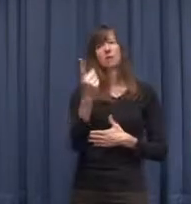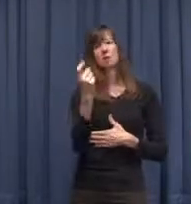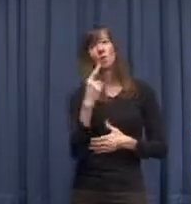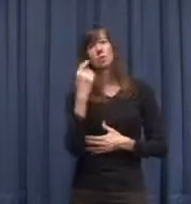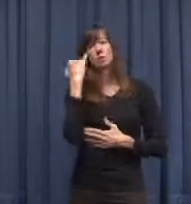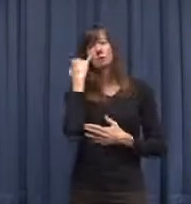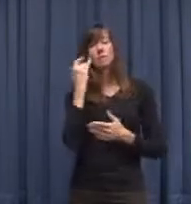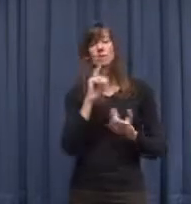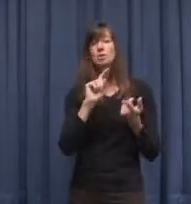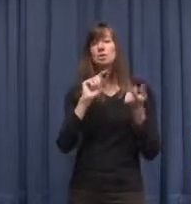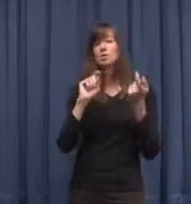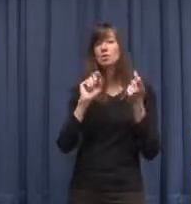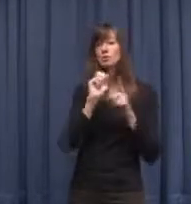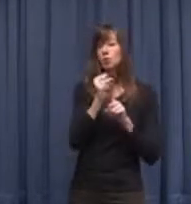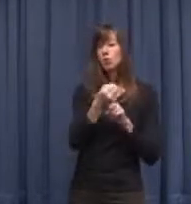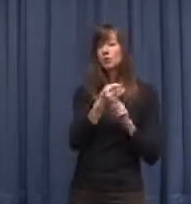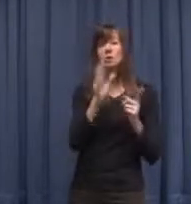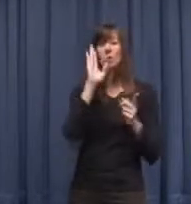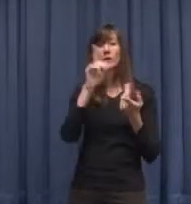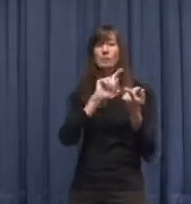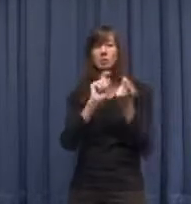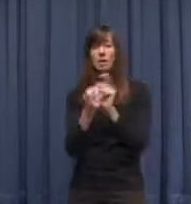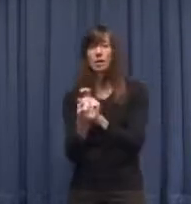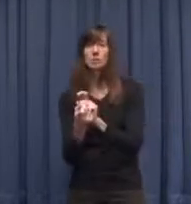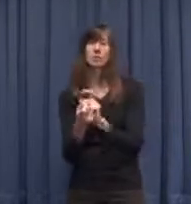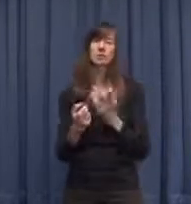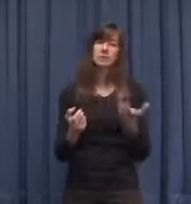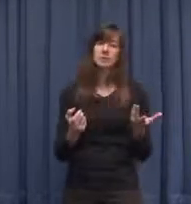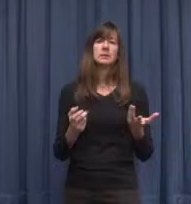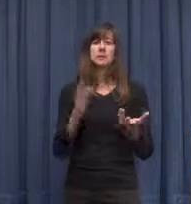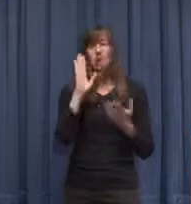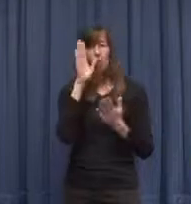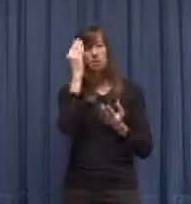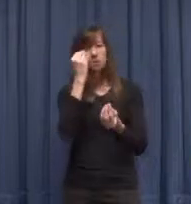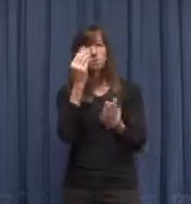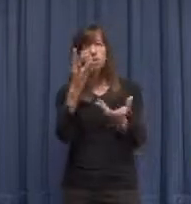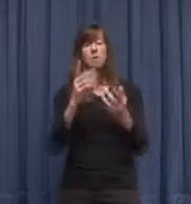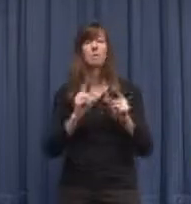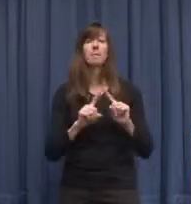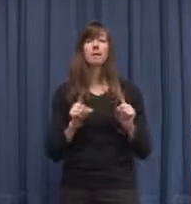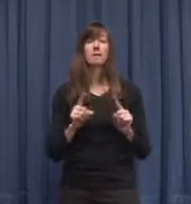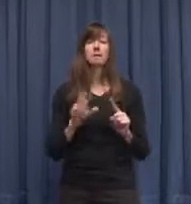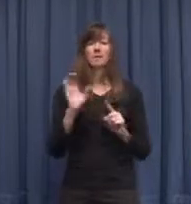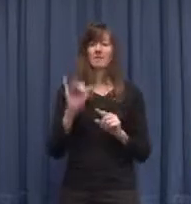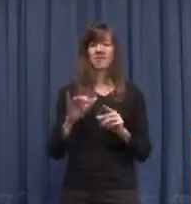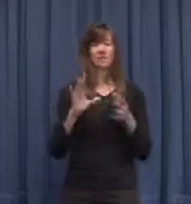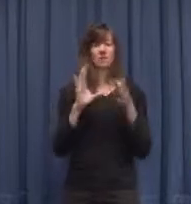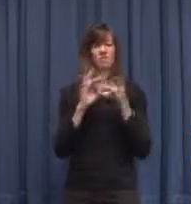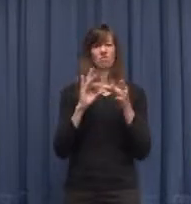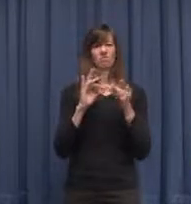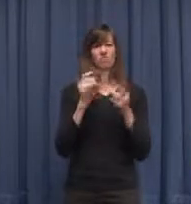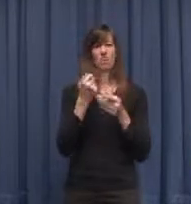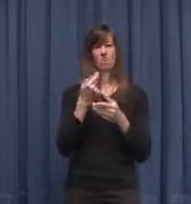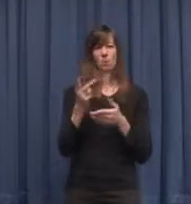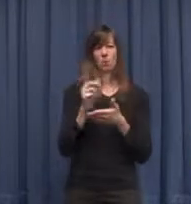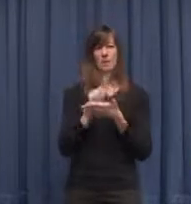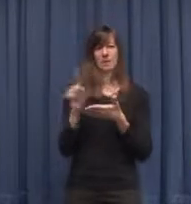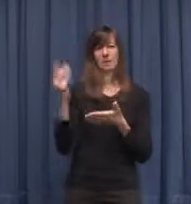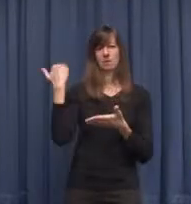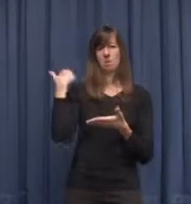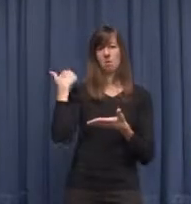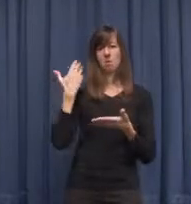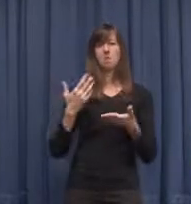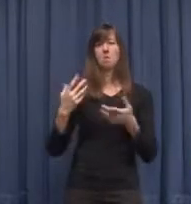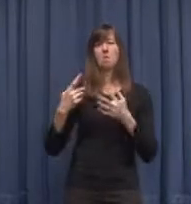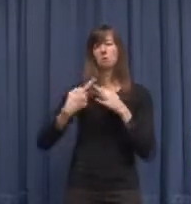let folks know. But this is kind of the living room spread that we talked a lot about in the last few weeks, and the sort of casual spread that we're seeing pick